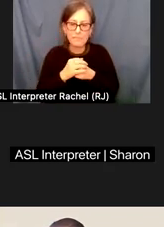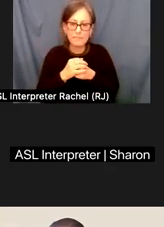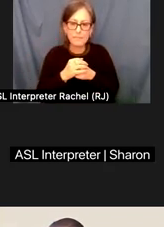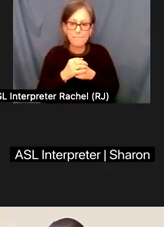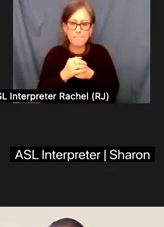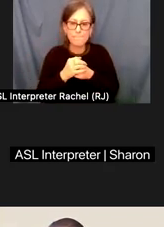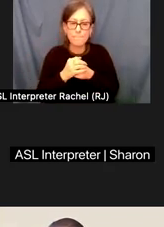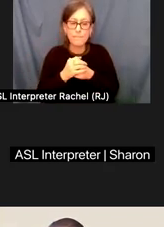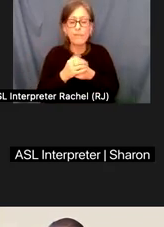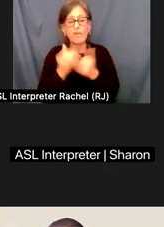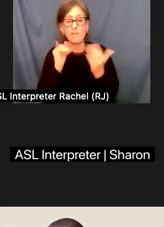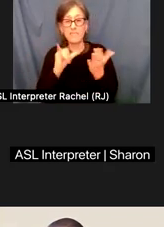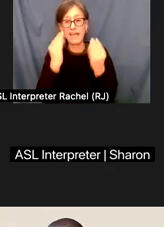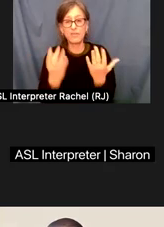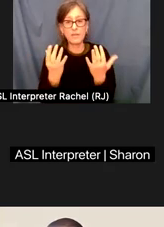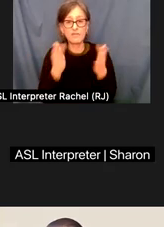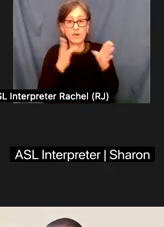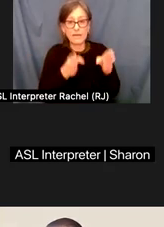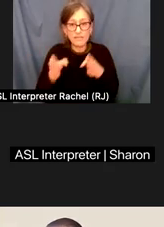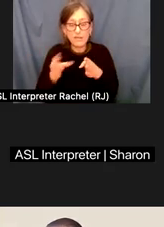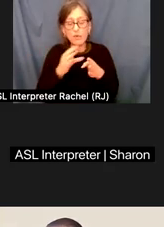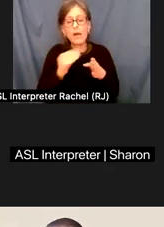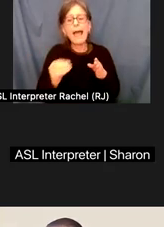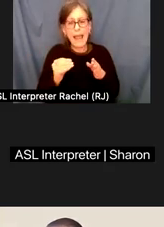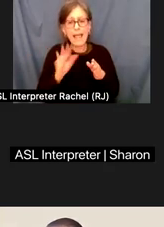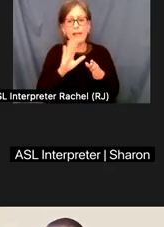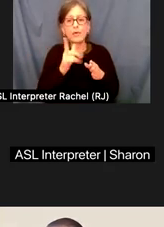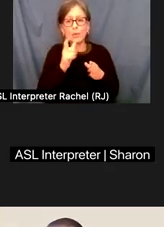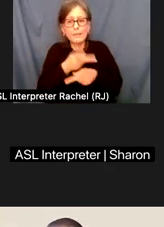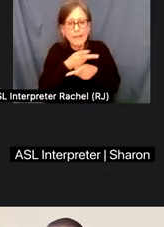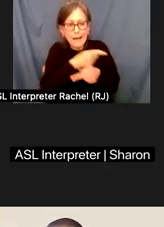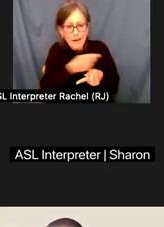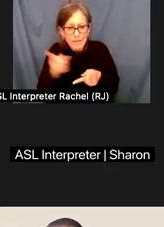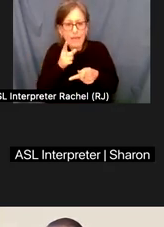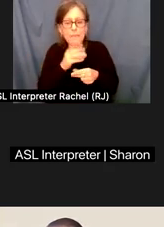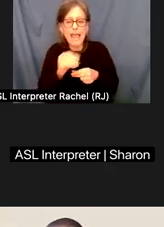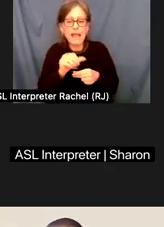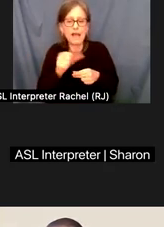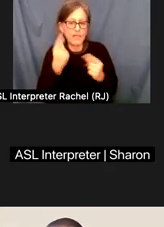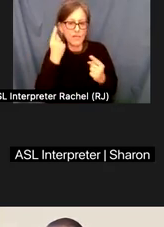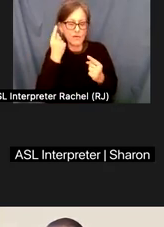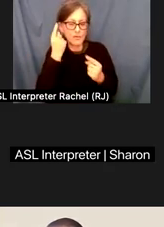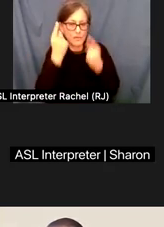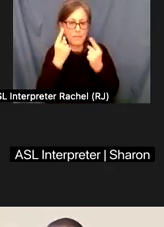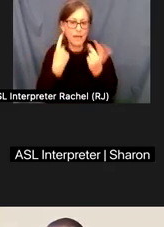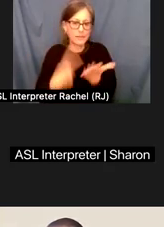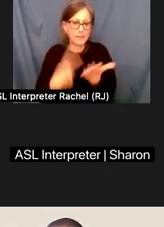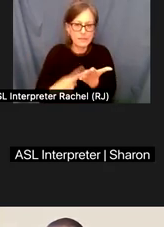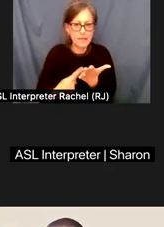the individuals, but also for their caregivers and the considerations to discuss.